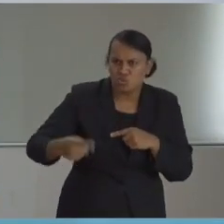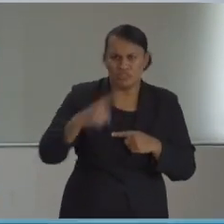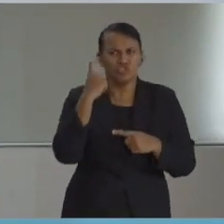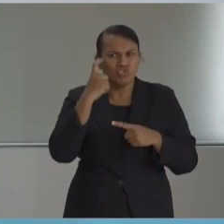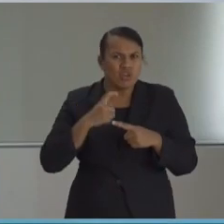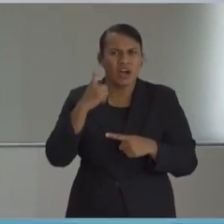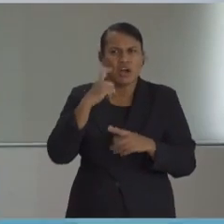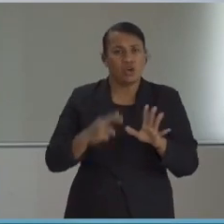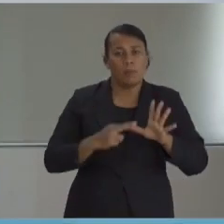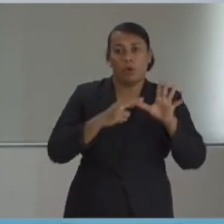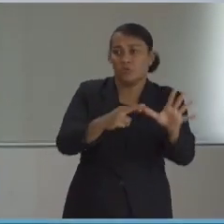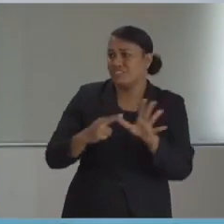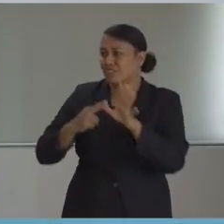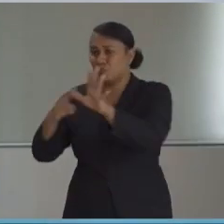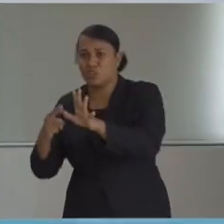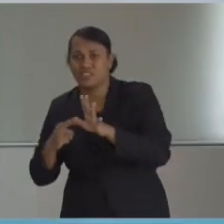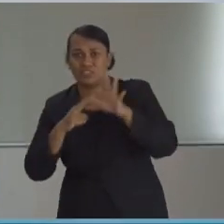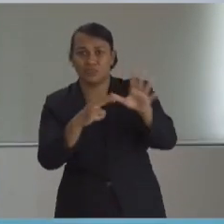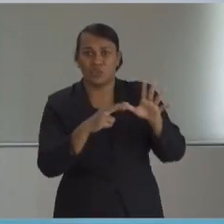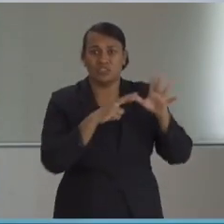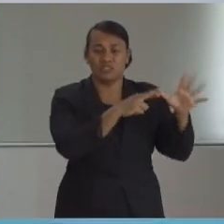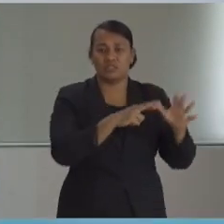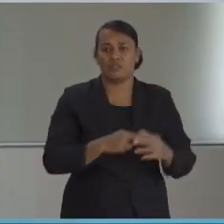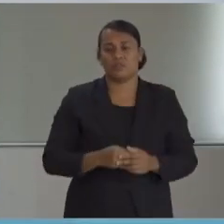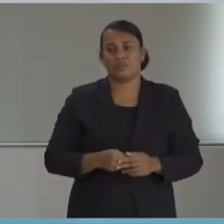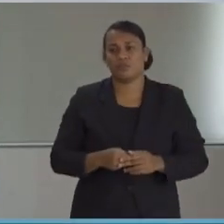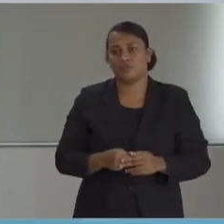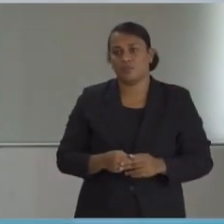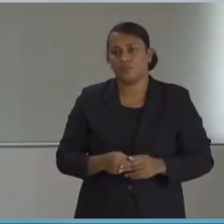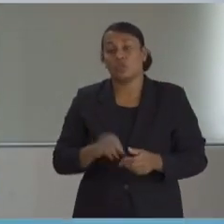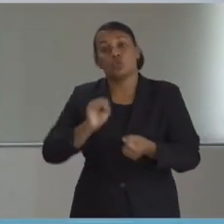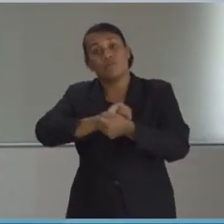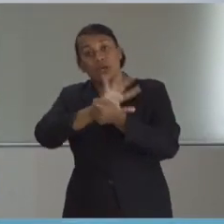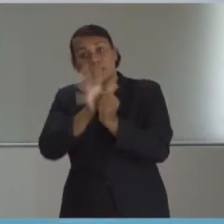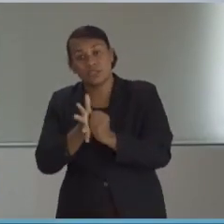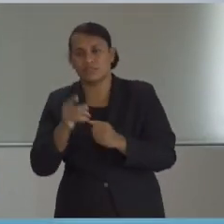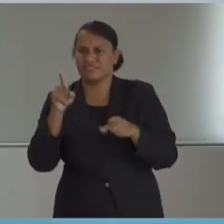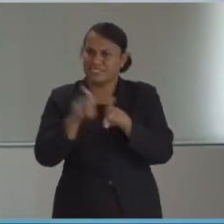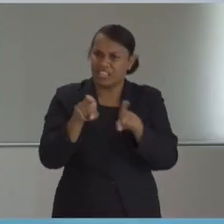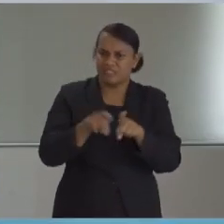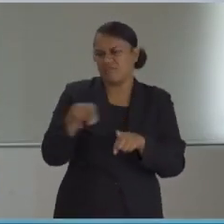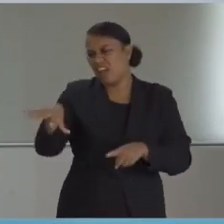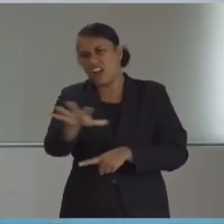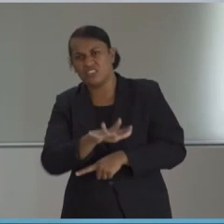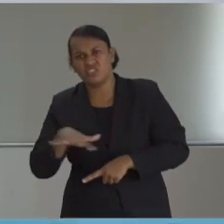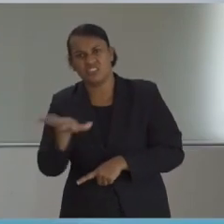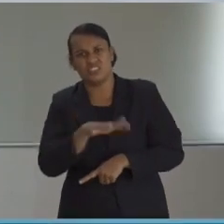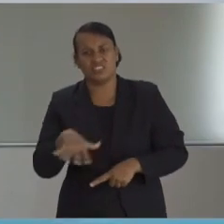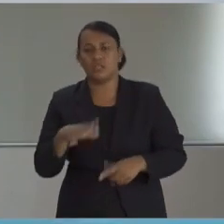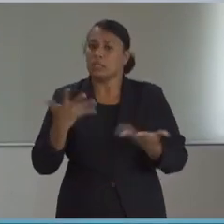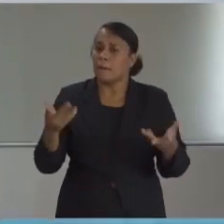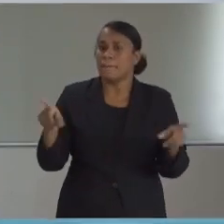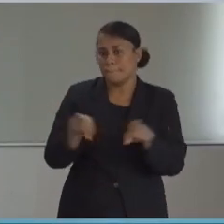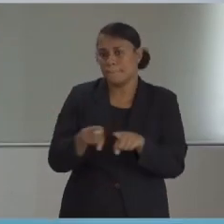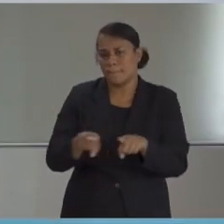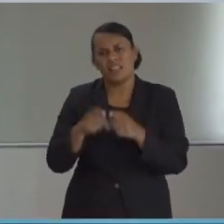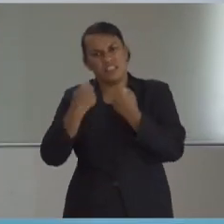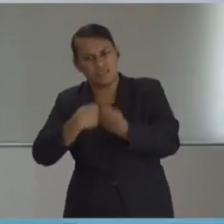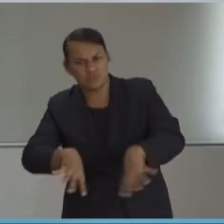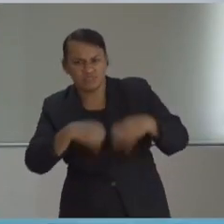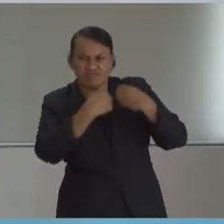response to COVID-19 is concerned. And most lately